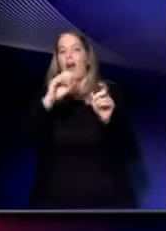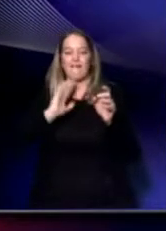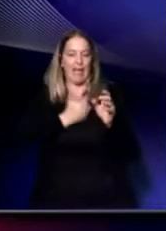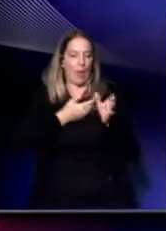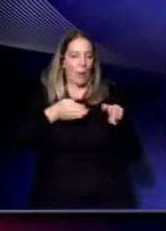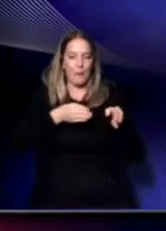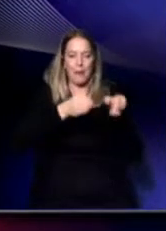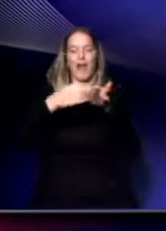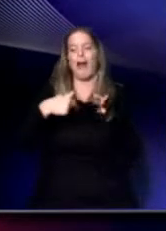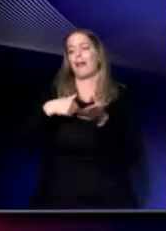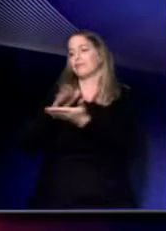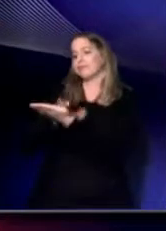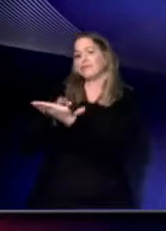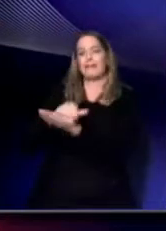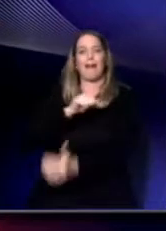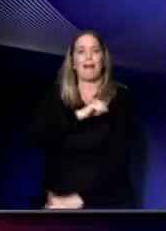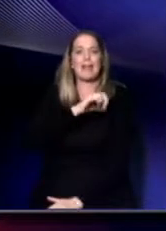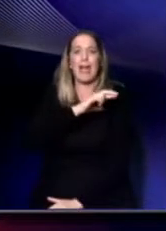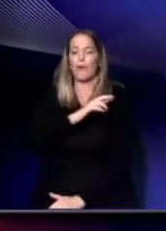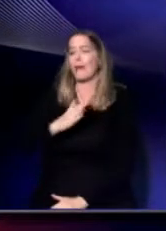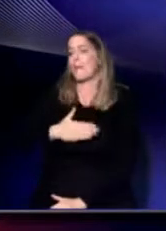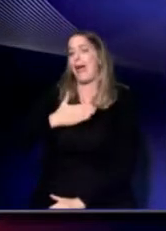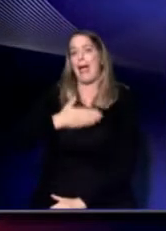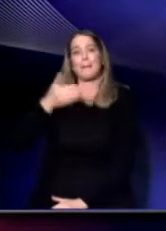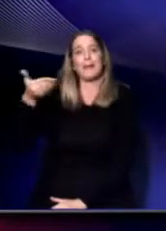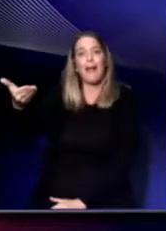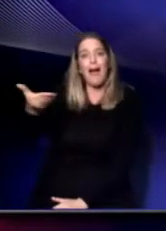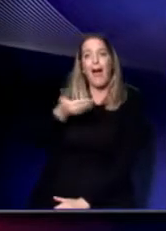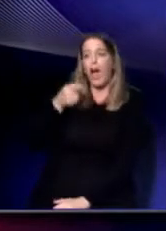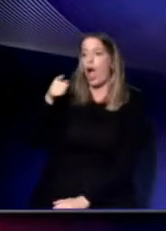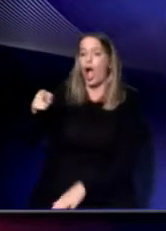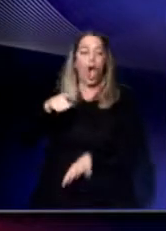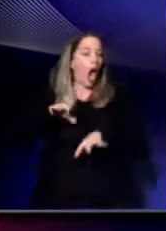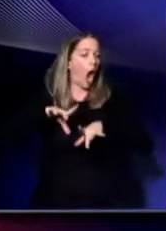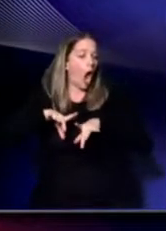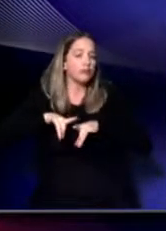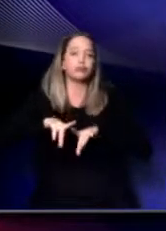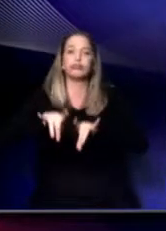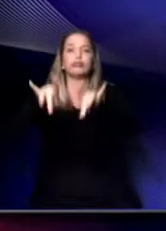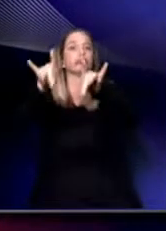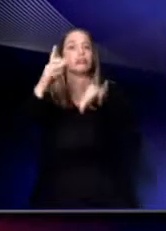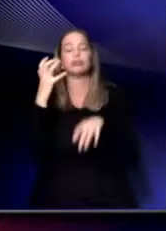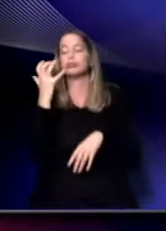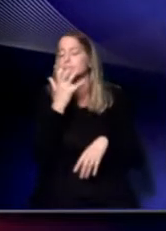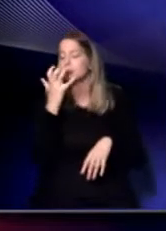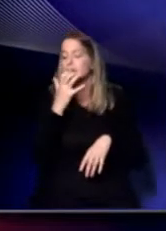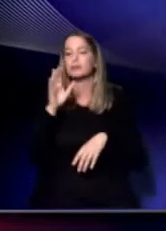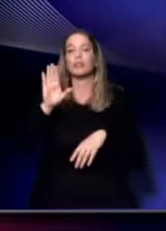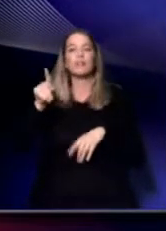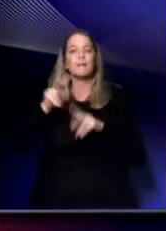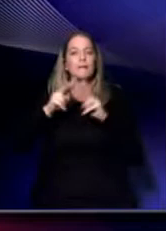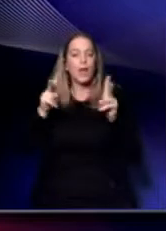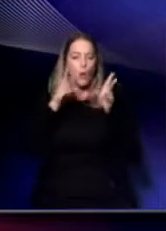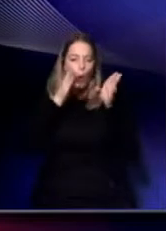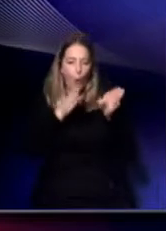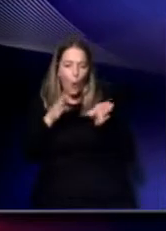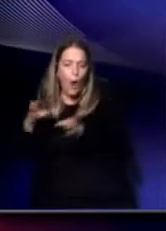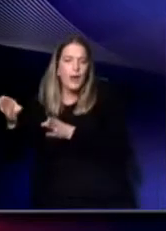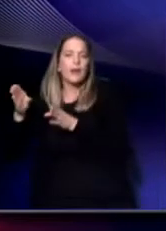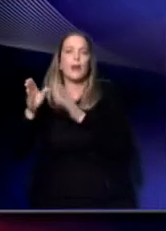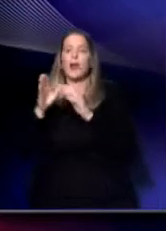just kudos to you. You've been such a quick study. Your organizational skills are just wonderful. That plan